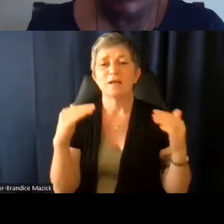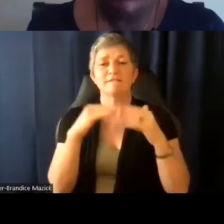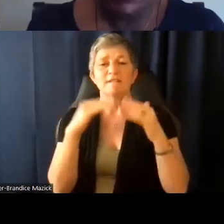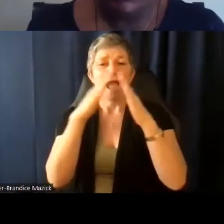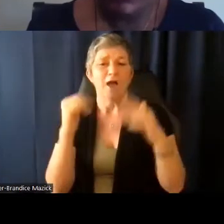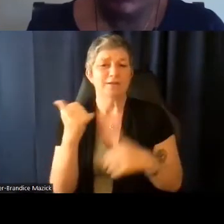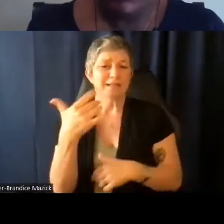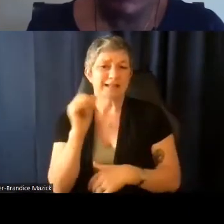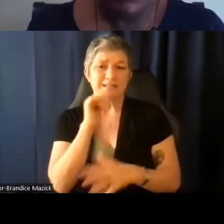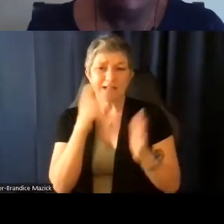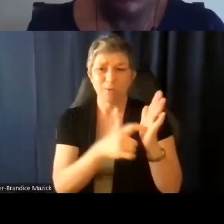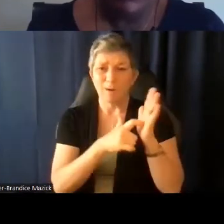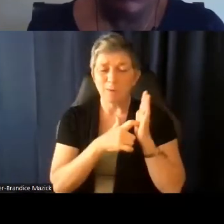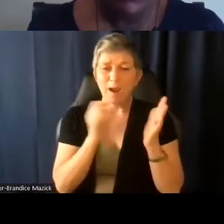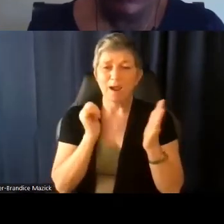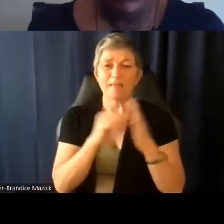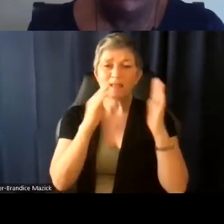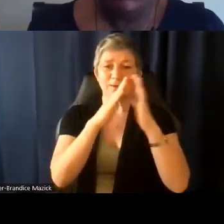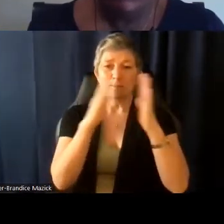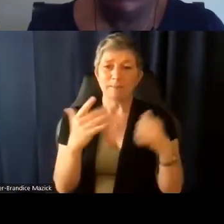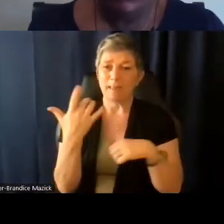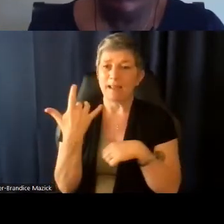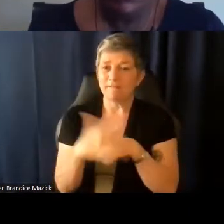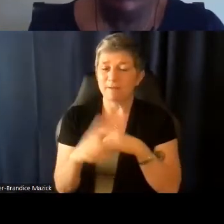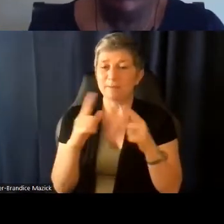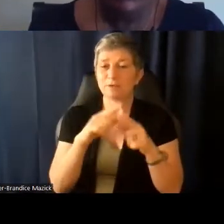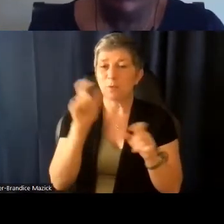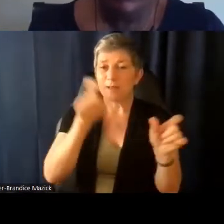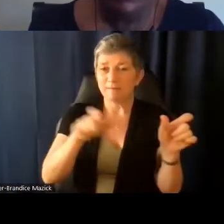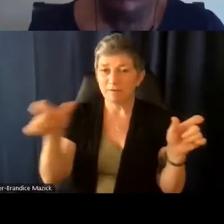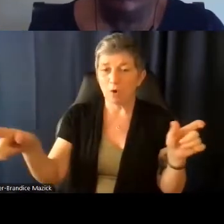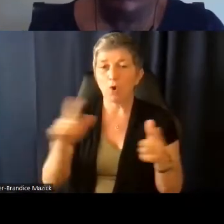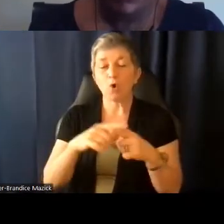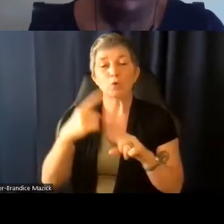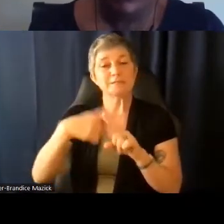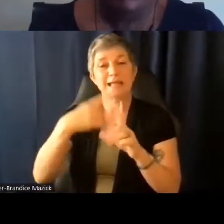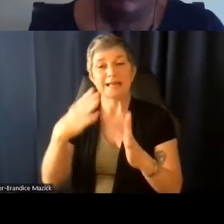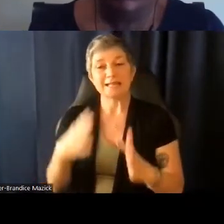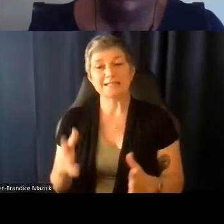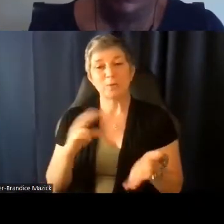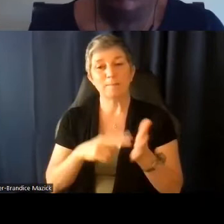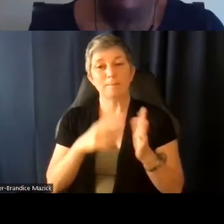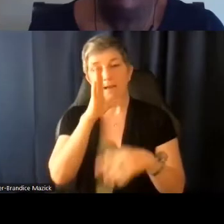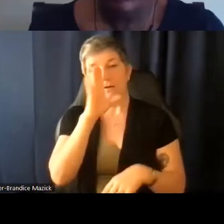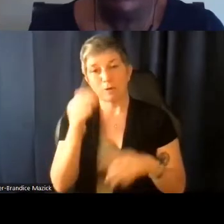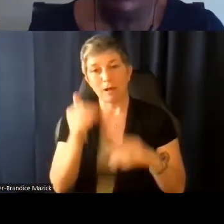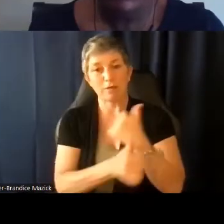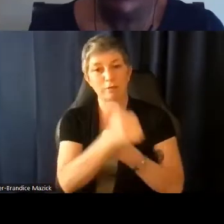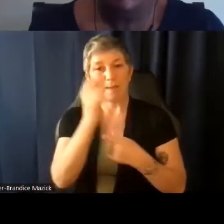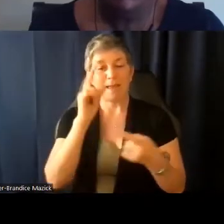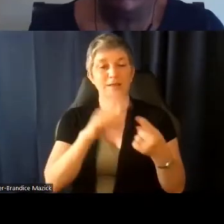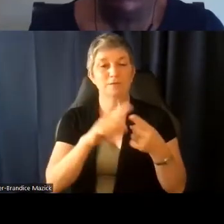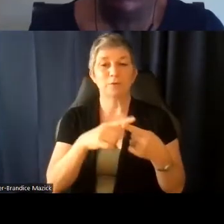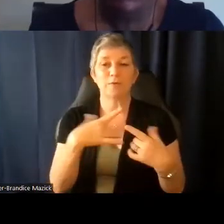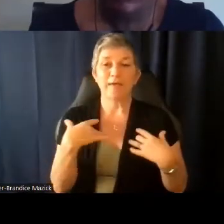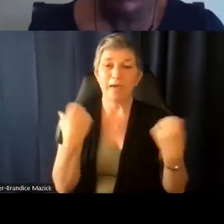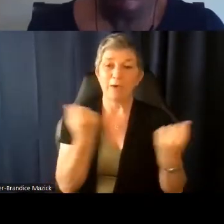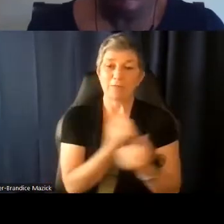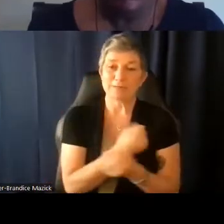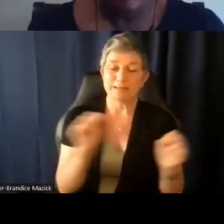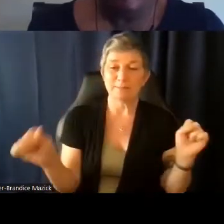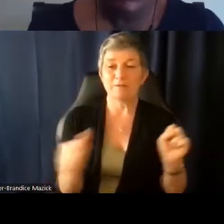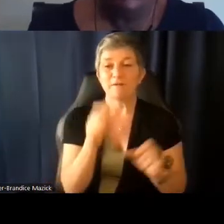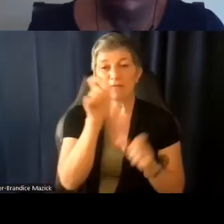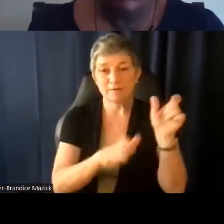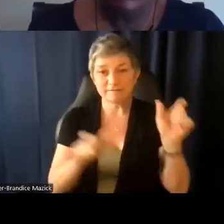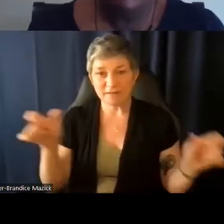not require that a dwelling be made available to an individual whose tenancy would constitute a direct threat to the health or safety of other individuals,